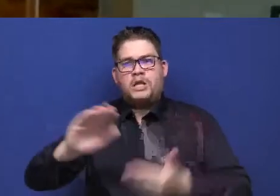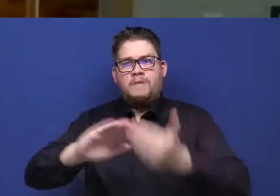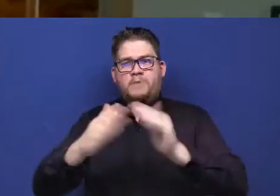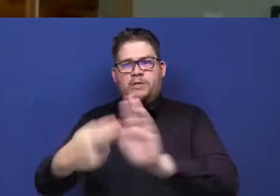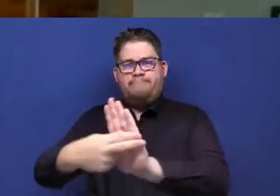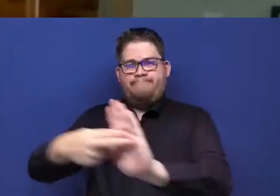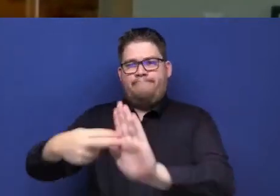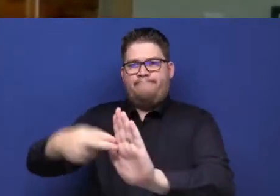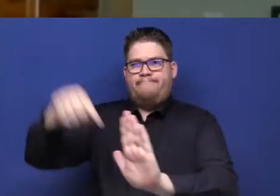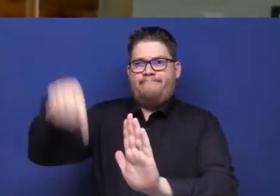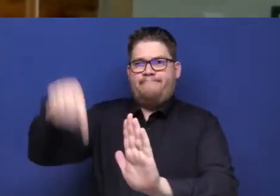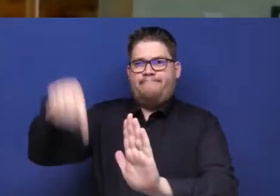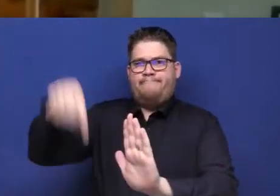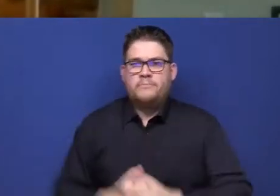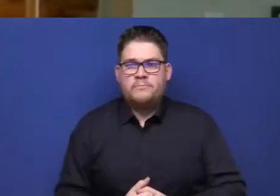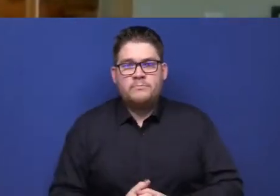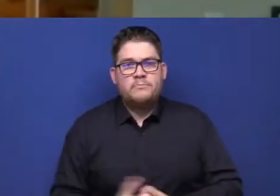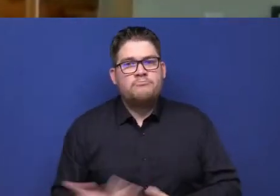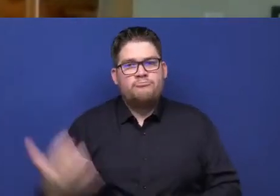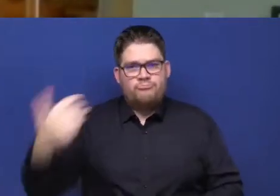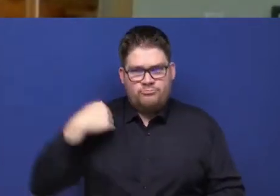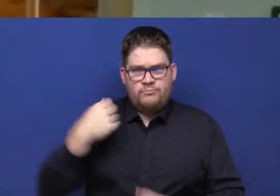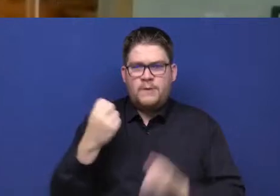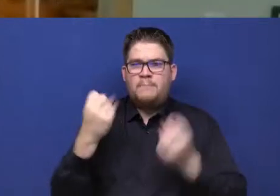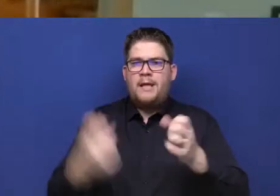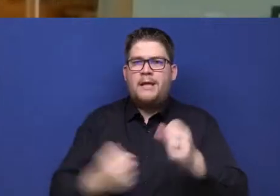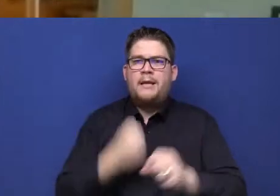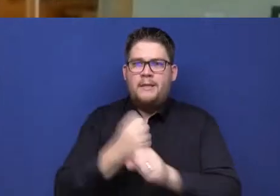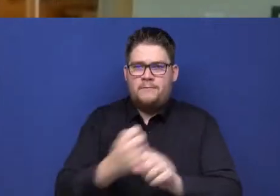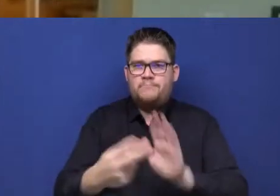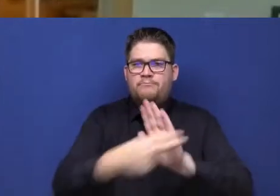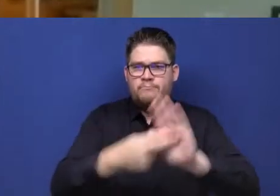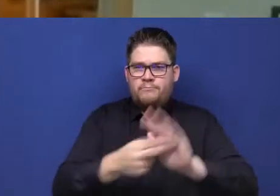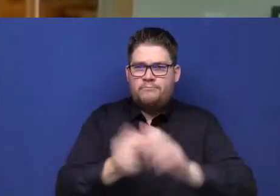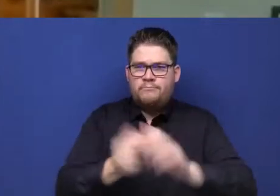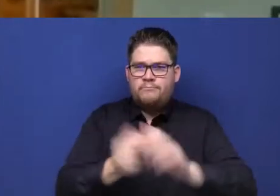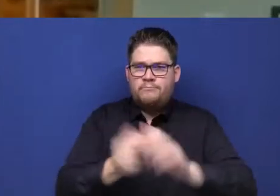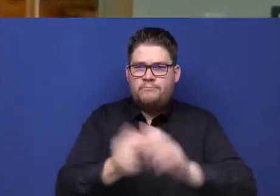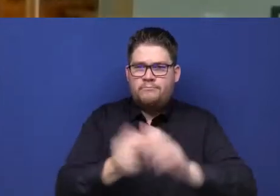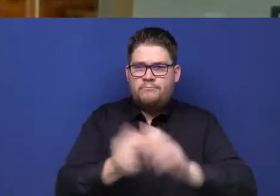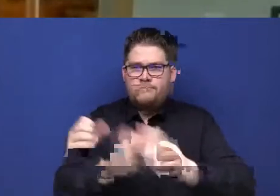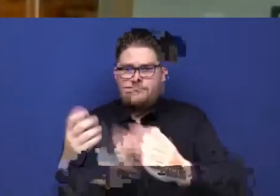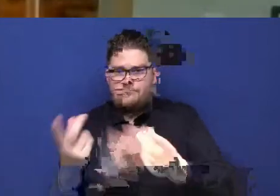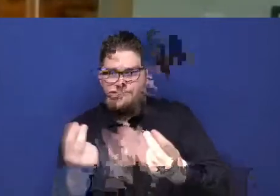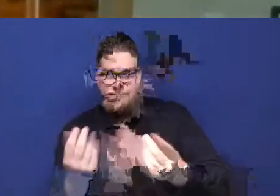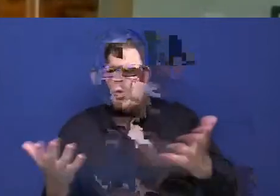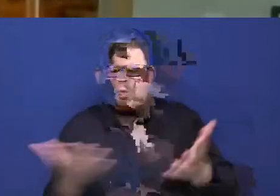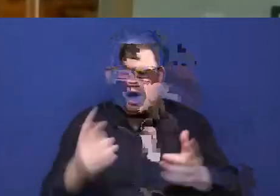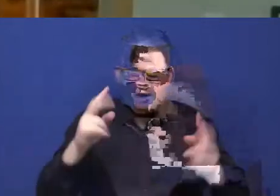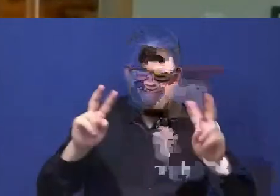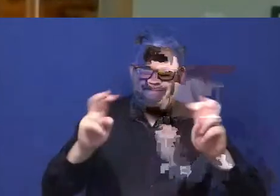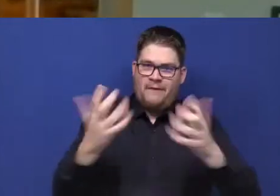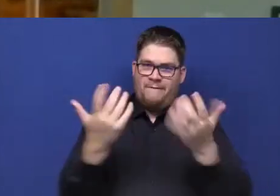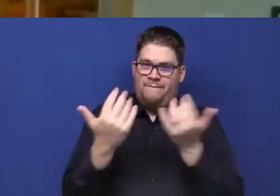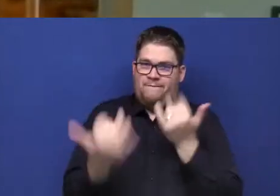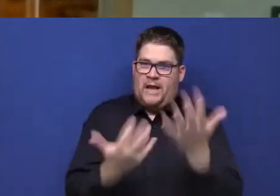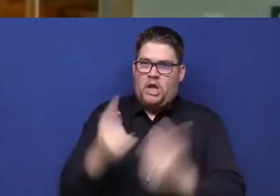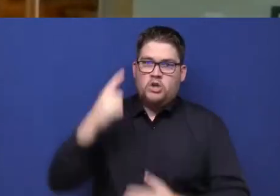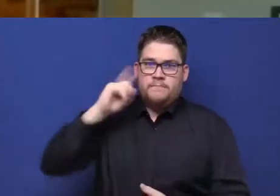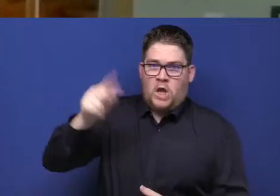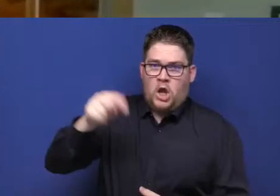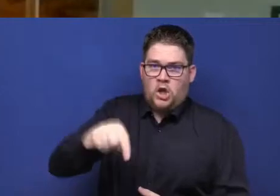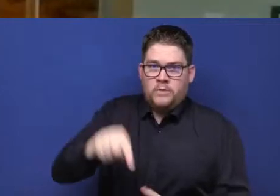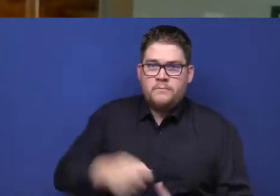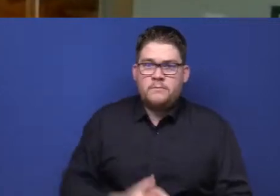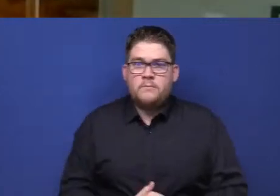if all the communities maybe aren't fire smart, could there be an added focus in the future for getting communities there? Yeah,